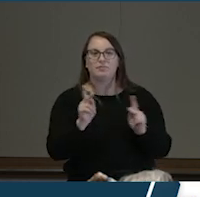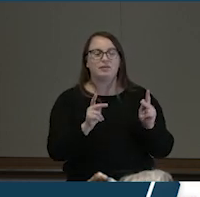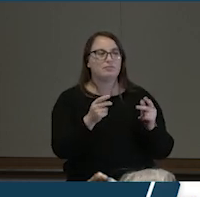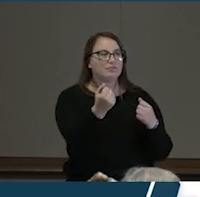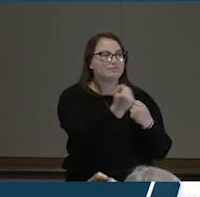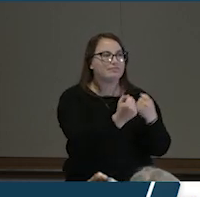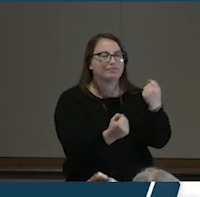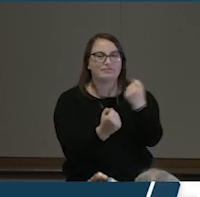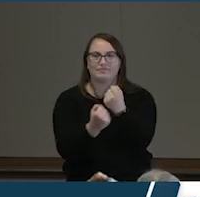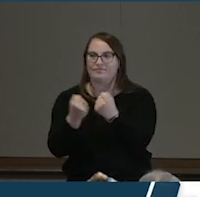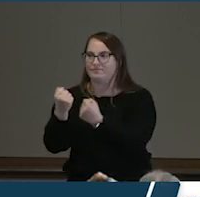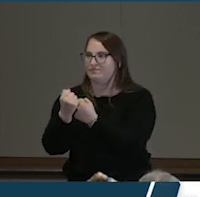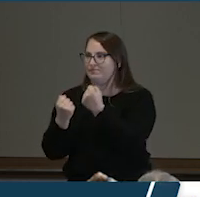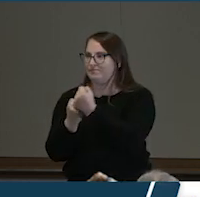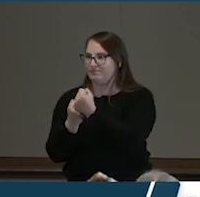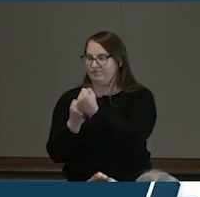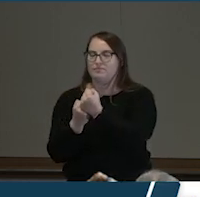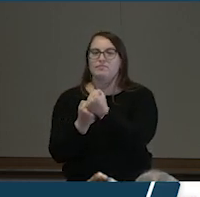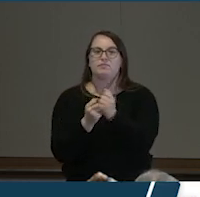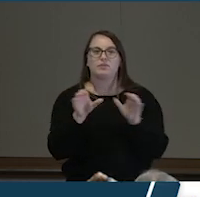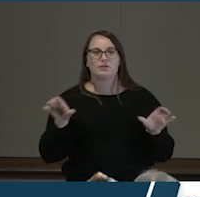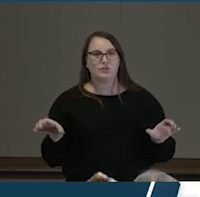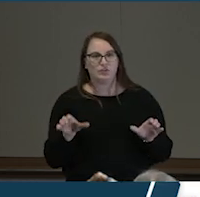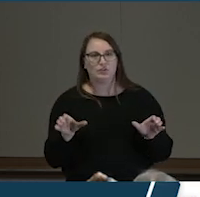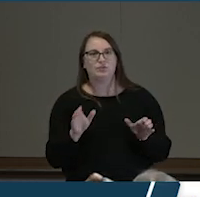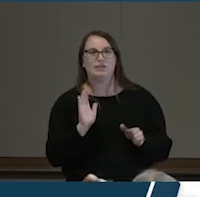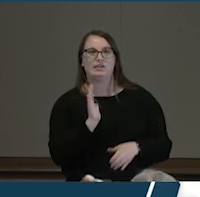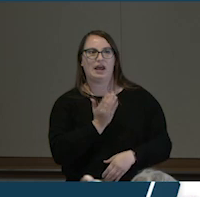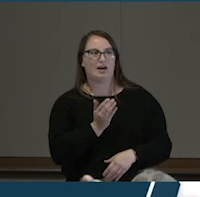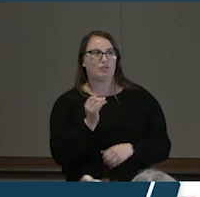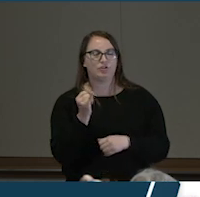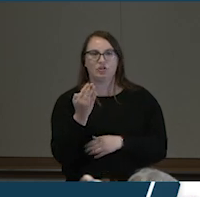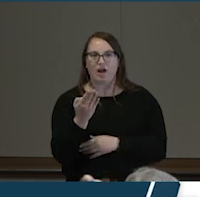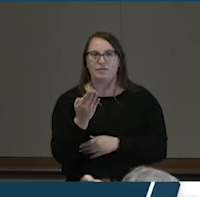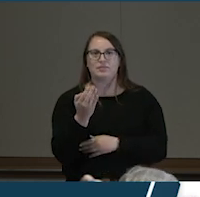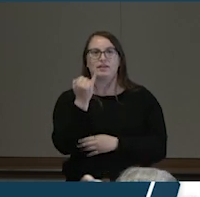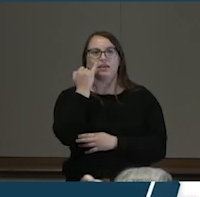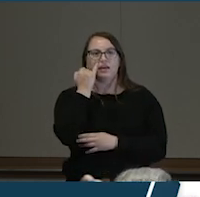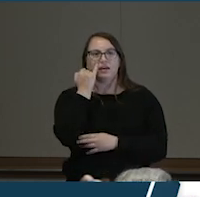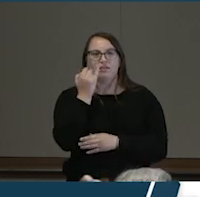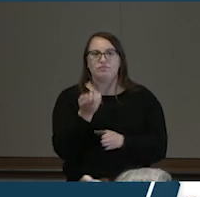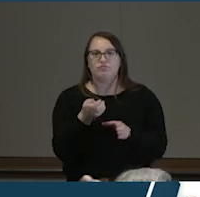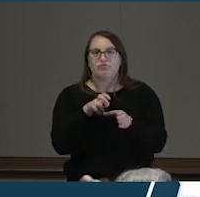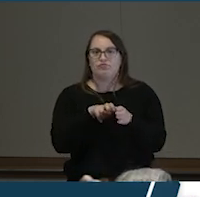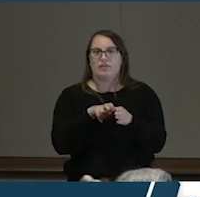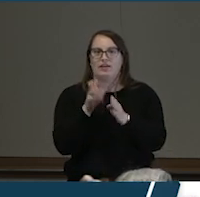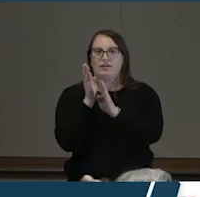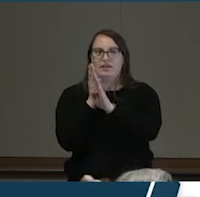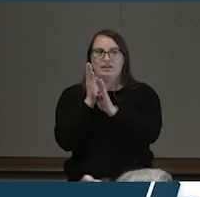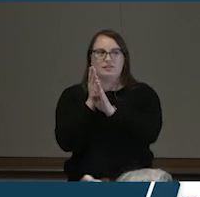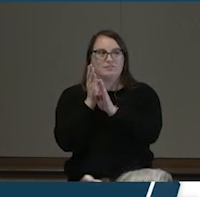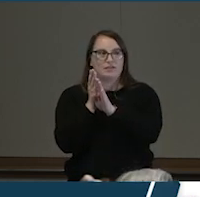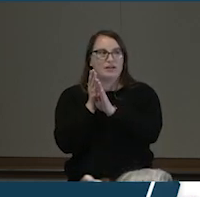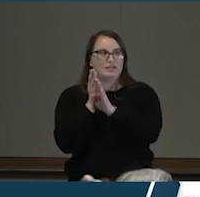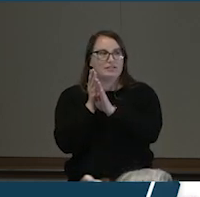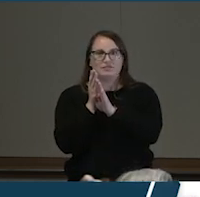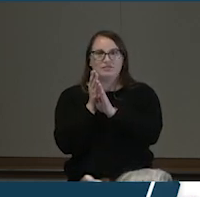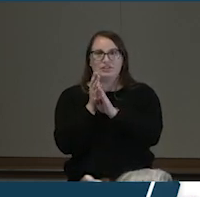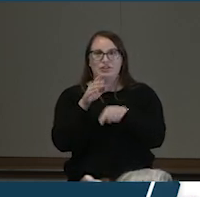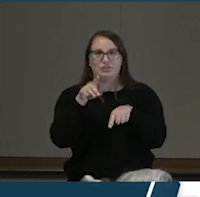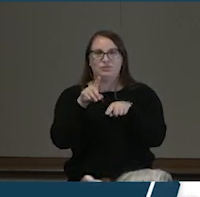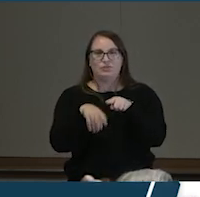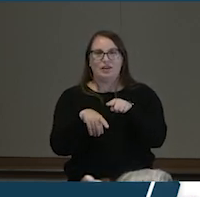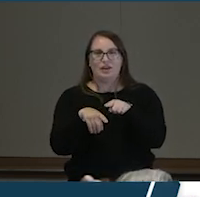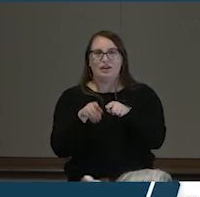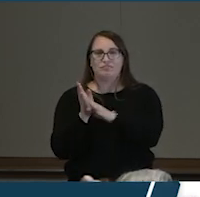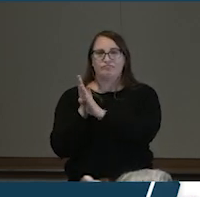our jobs, get from point A to point B. If you ride a bus, what are you going to do if there's no bus driver in the bus? We all